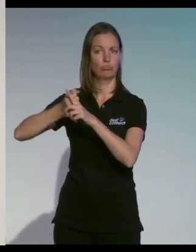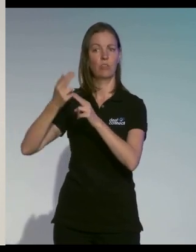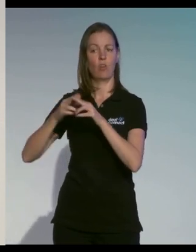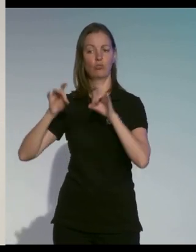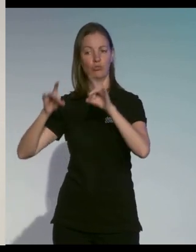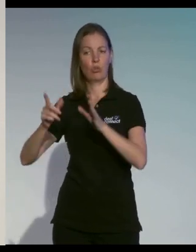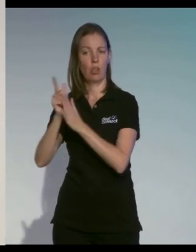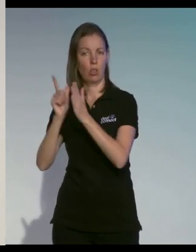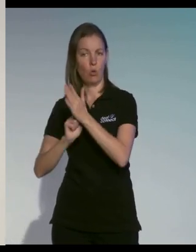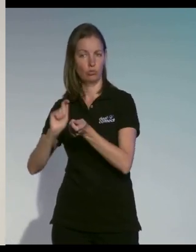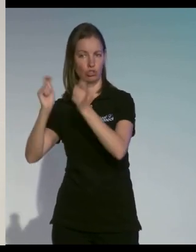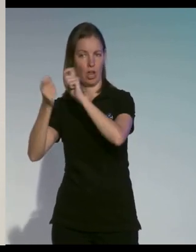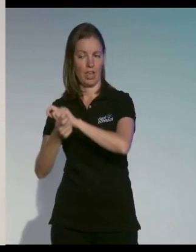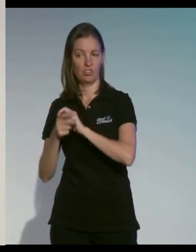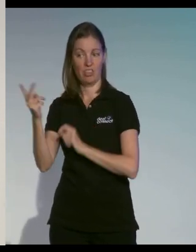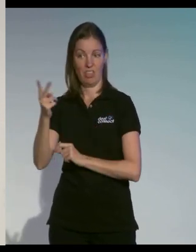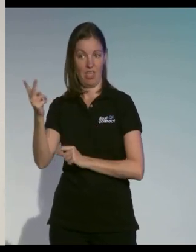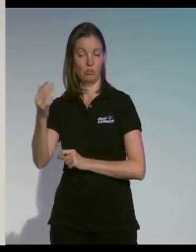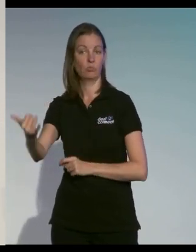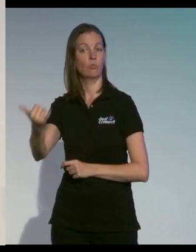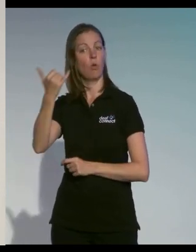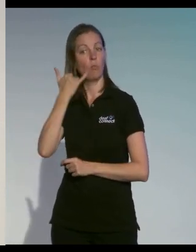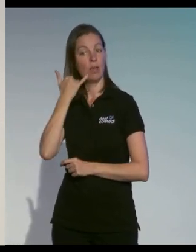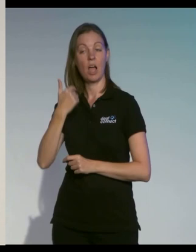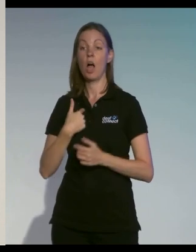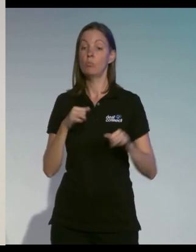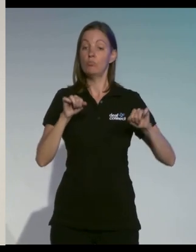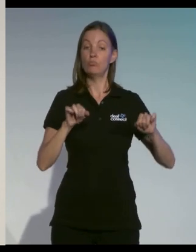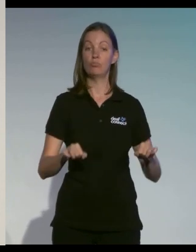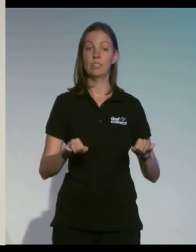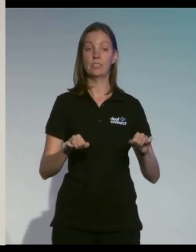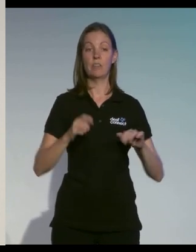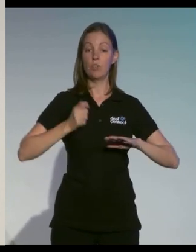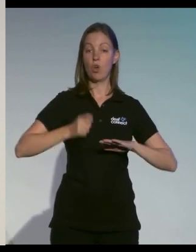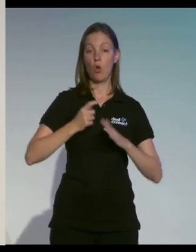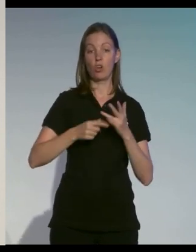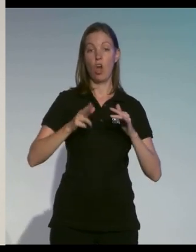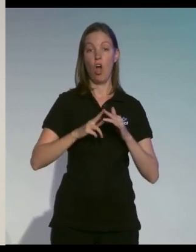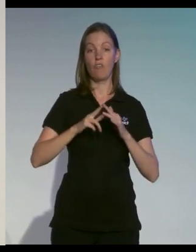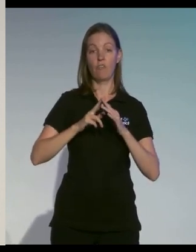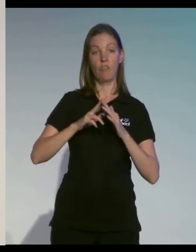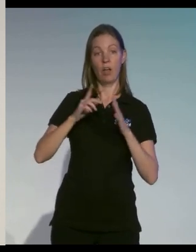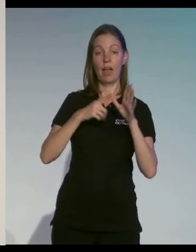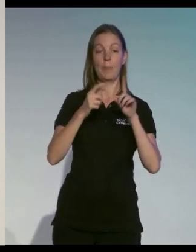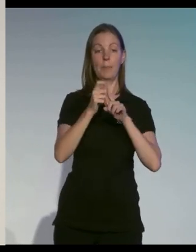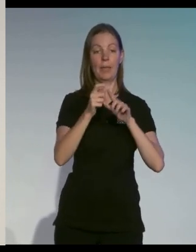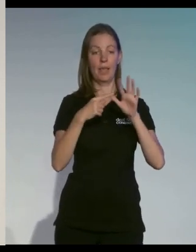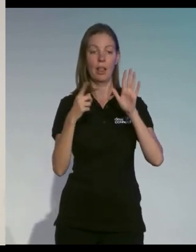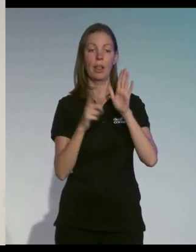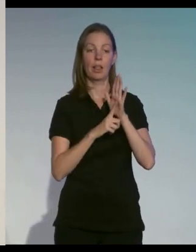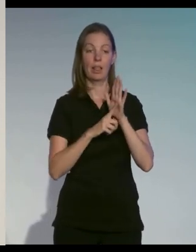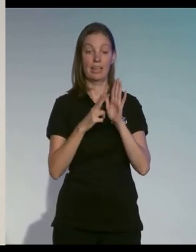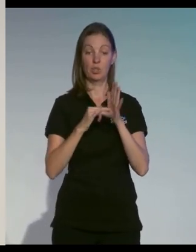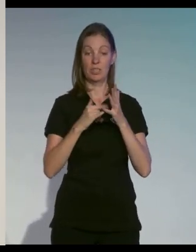law, when they rang me up, and I was then the president of the Court of Appeal of New South Wales, and this was not a matter that could ever